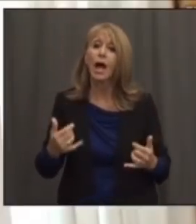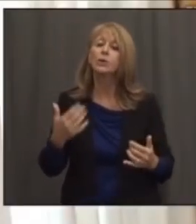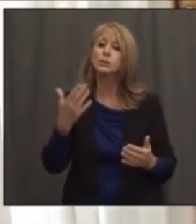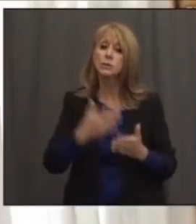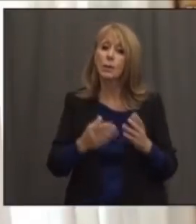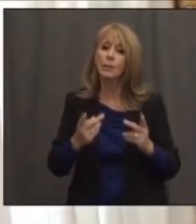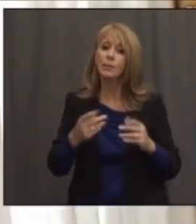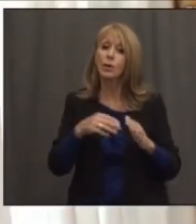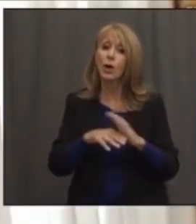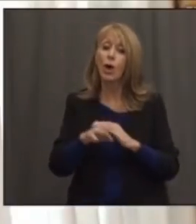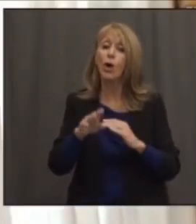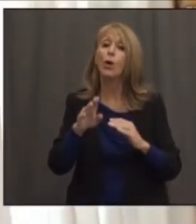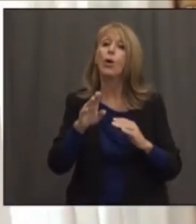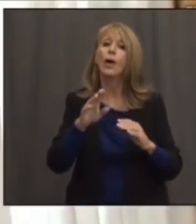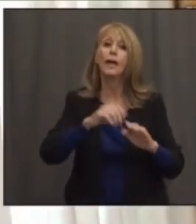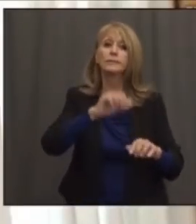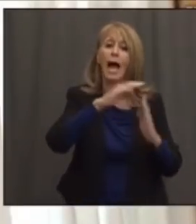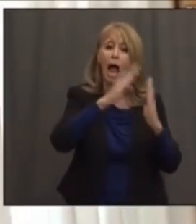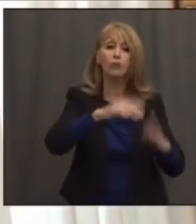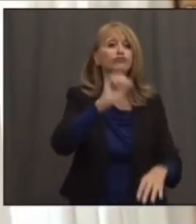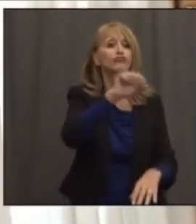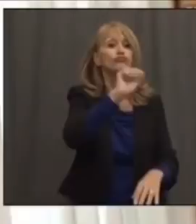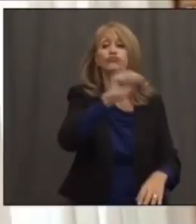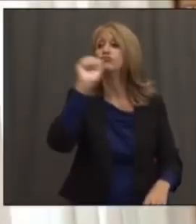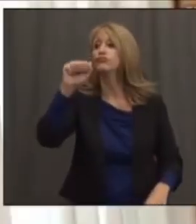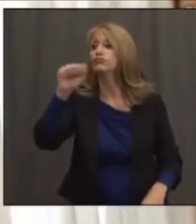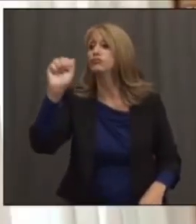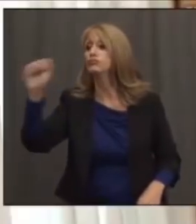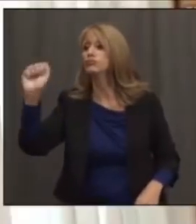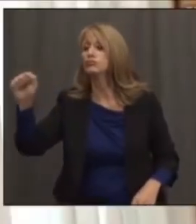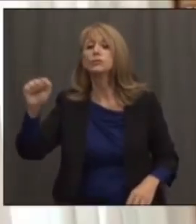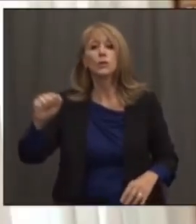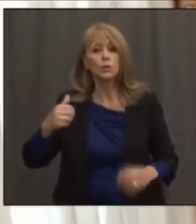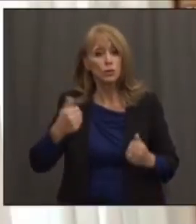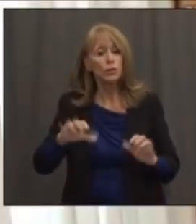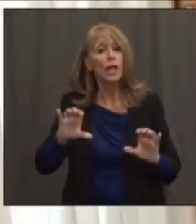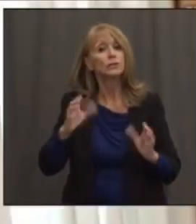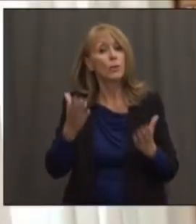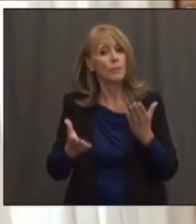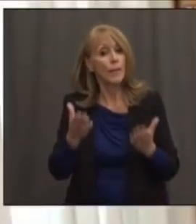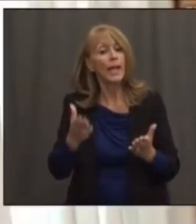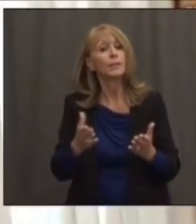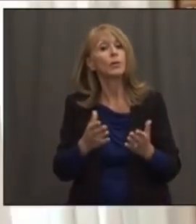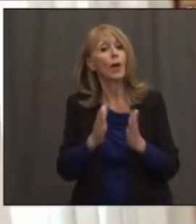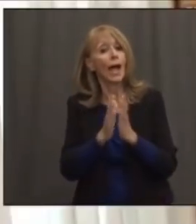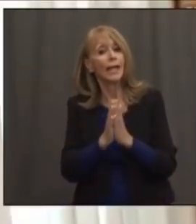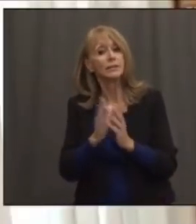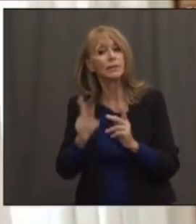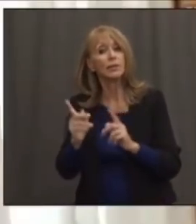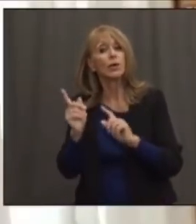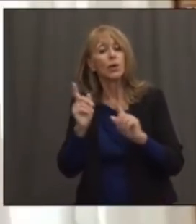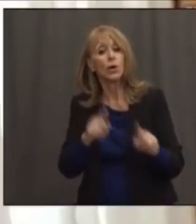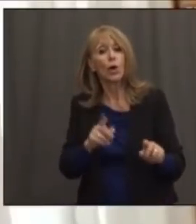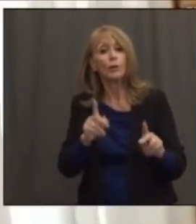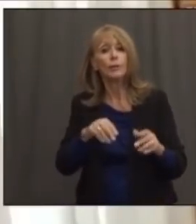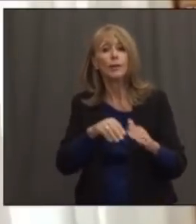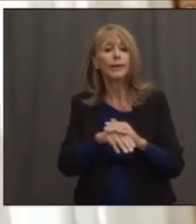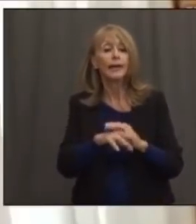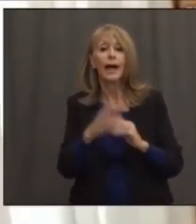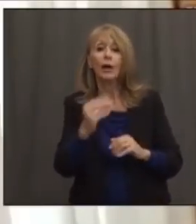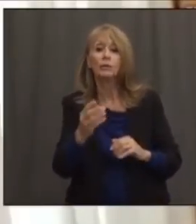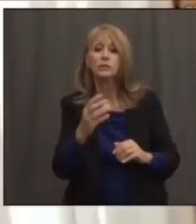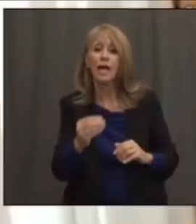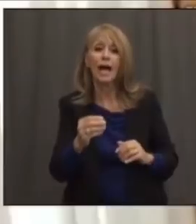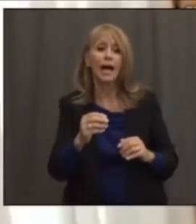in under-vaccinated communities. The yield's been okay. It hasn't been great. So we're going to pivot some of those canvassers to go where people already are, at